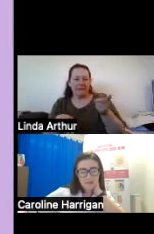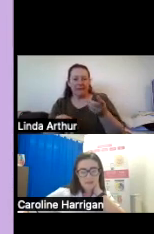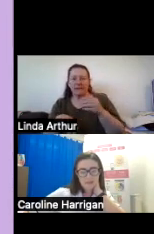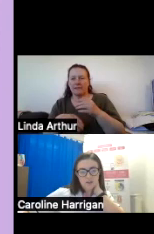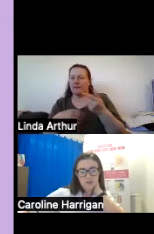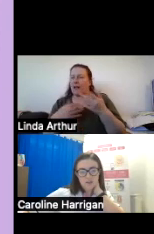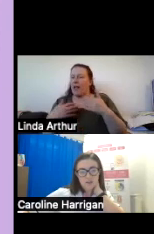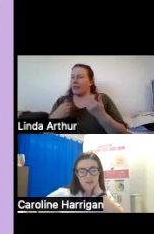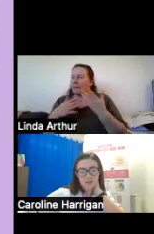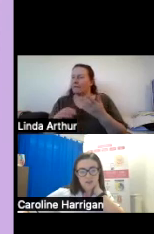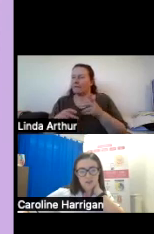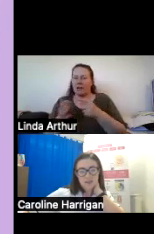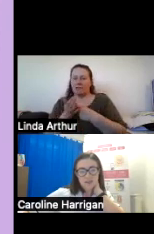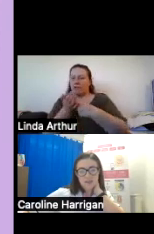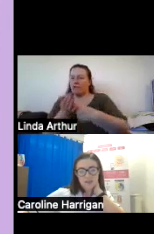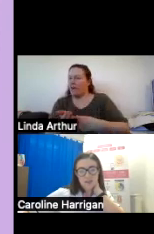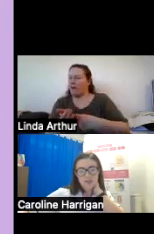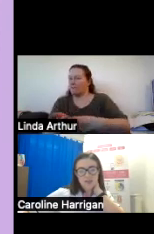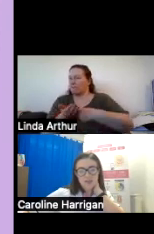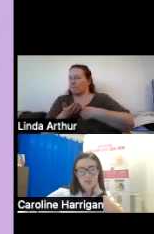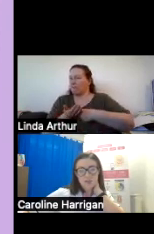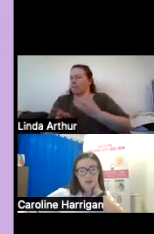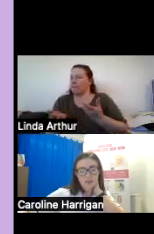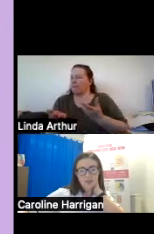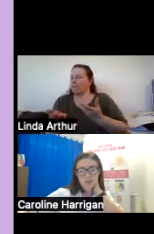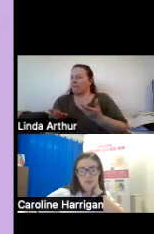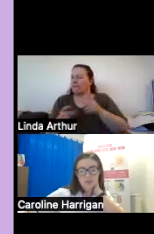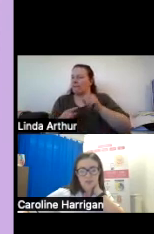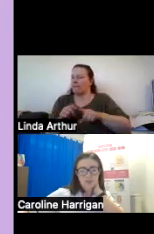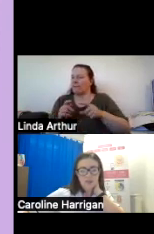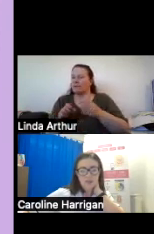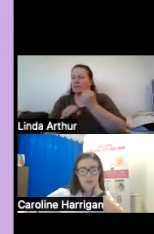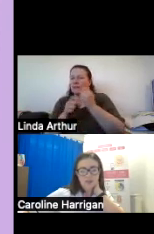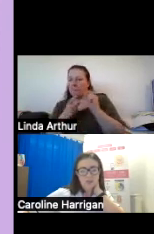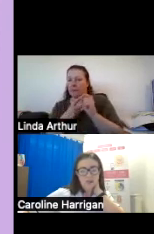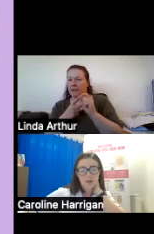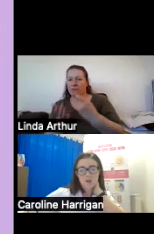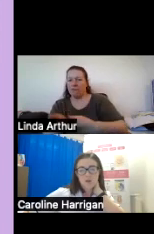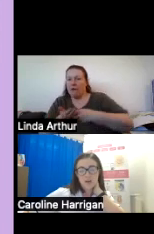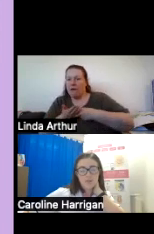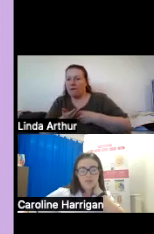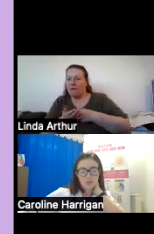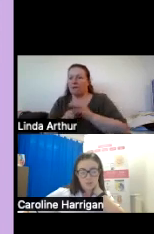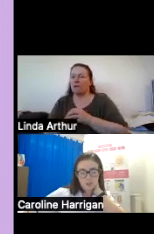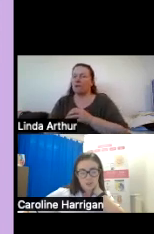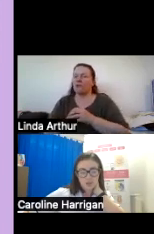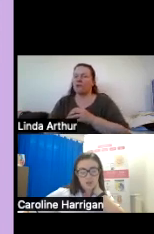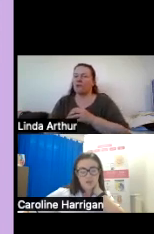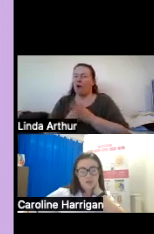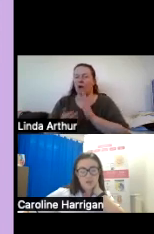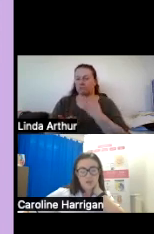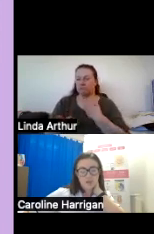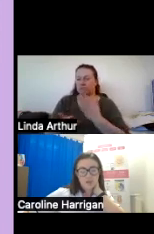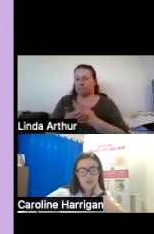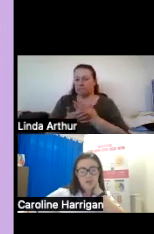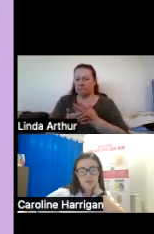health professional can refer into us, or most commonly GPs would refer into us. Or if you're not overly sure, if